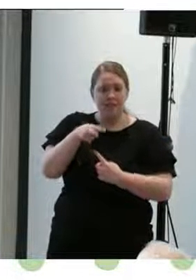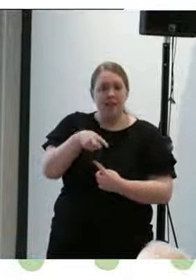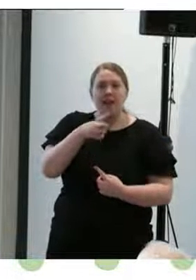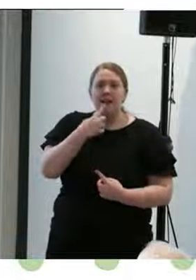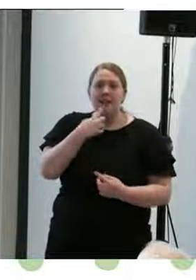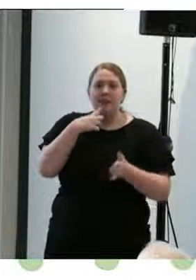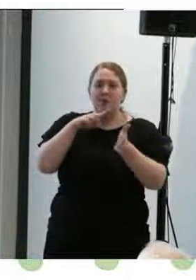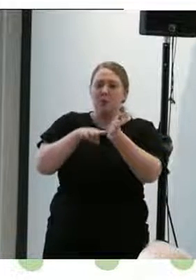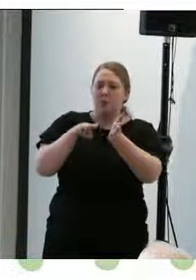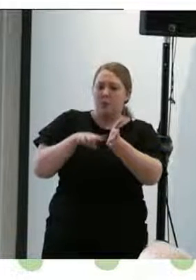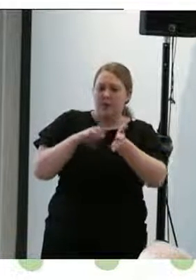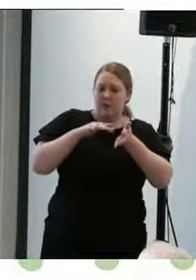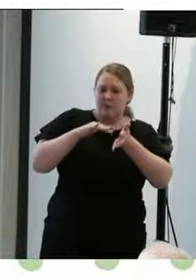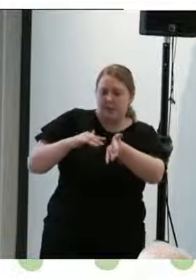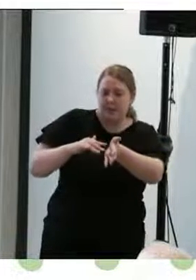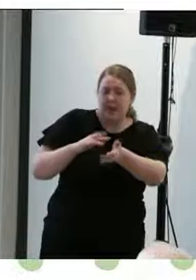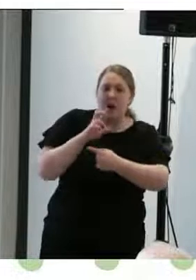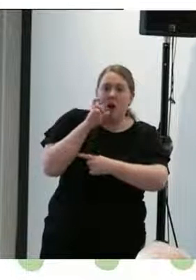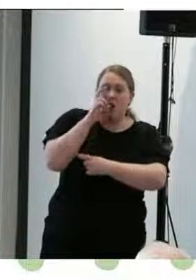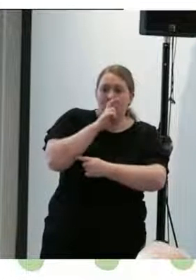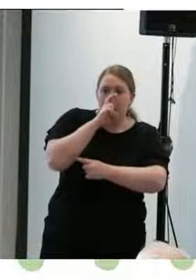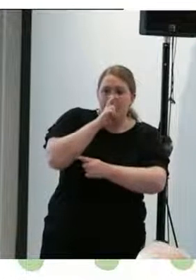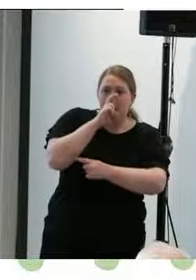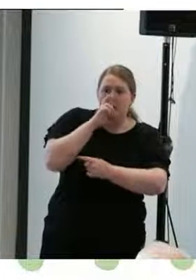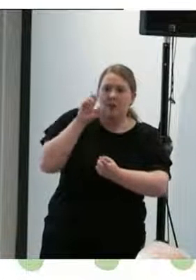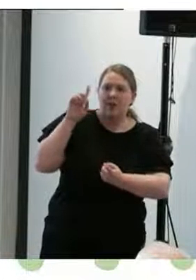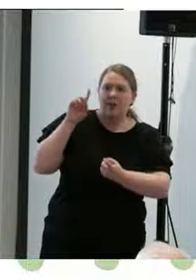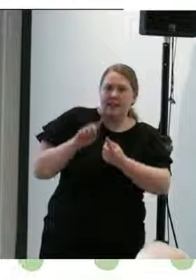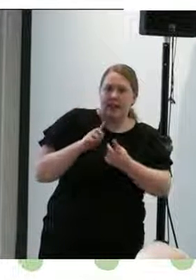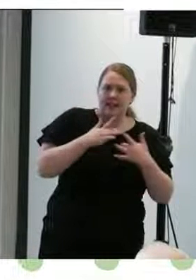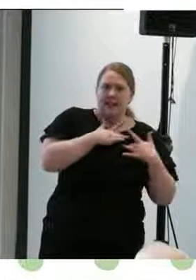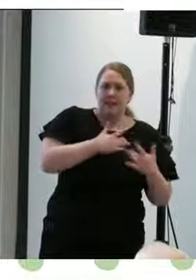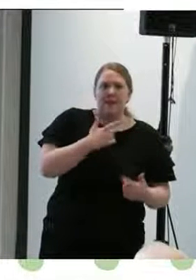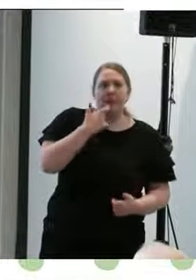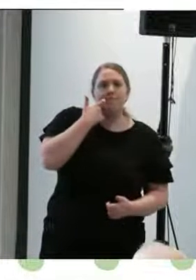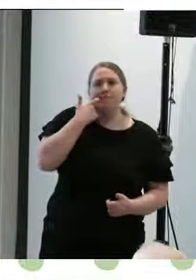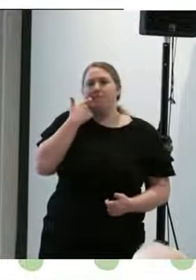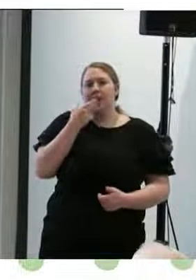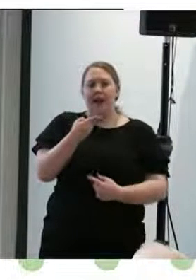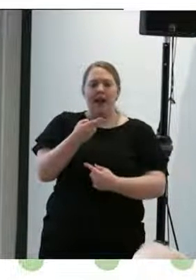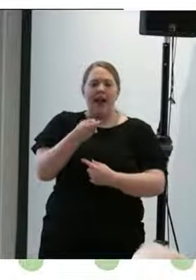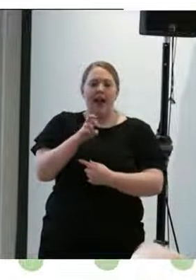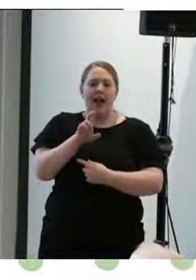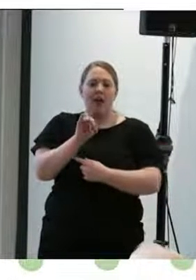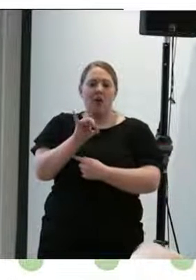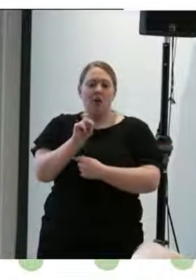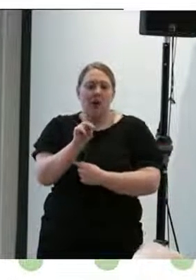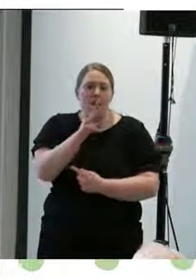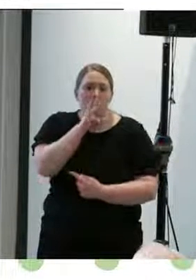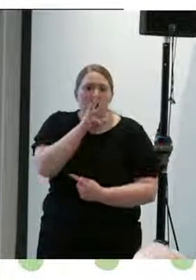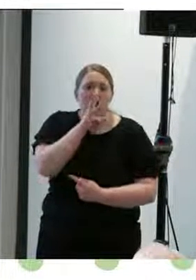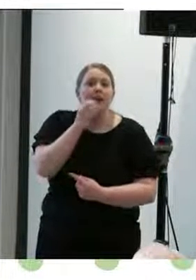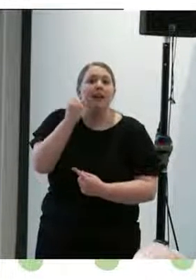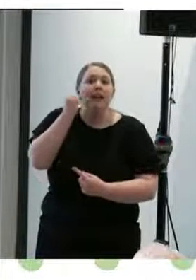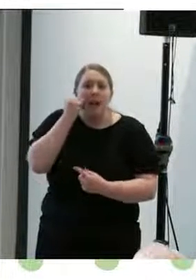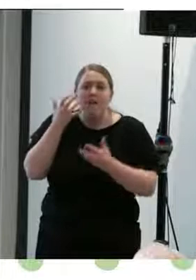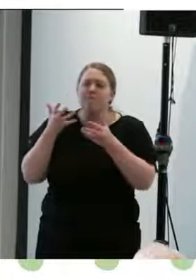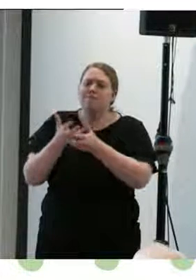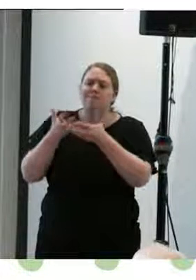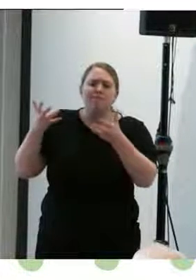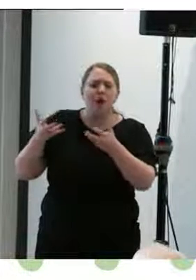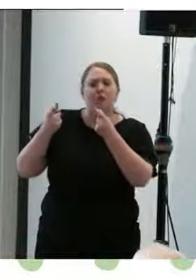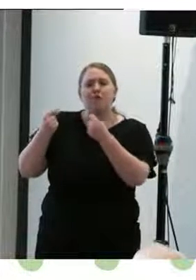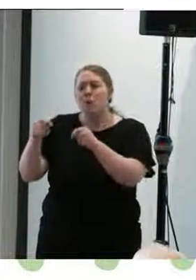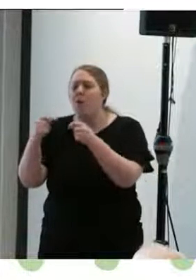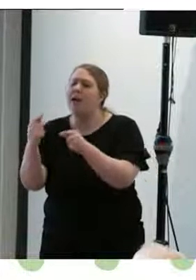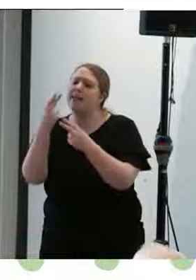that found that rats are less likely to get addicted to heroin water if they are surrounded by toys and plenty of food. In